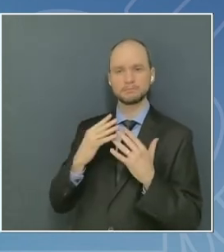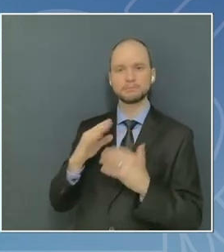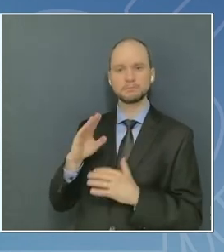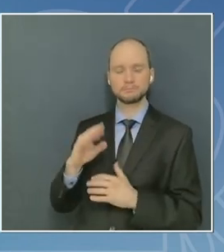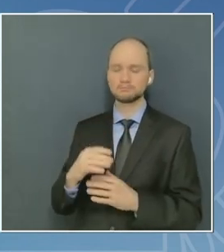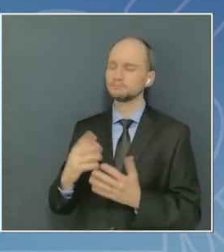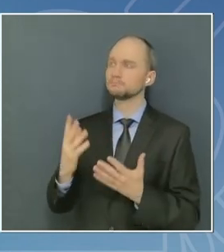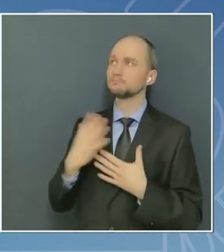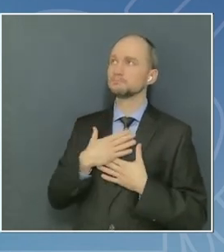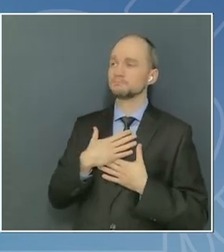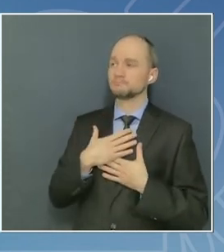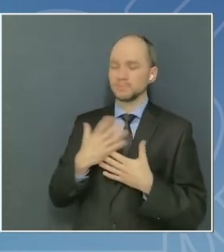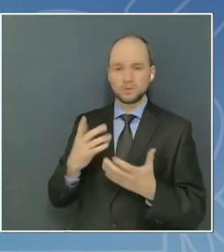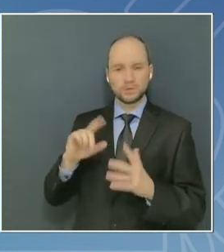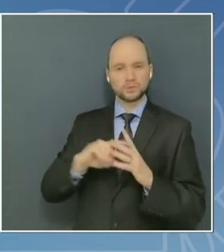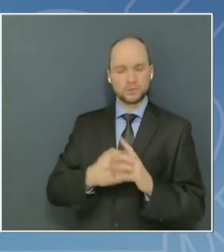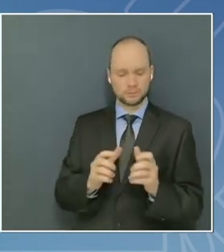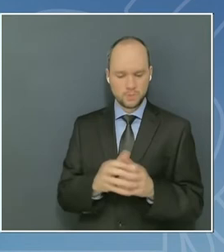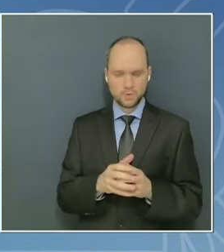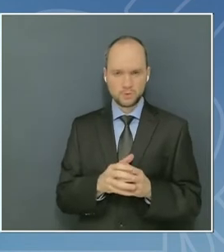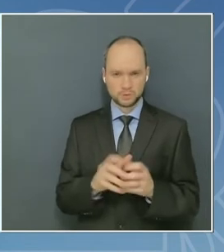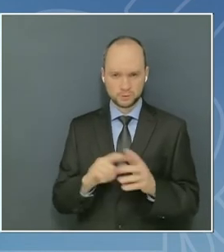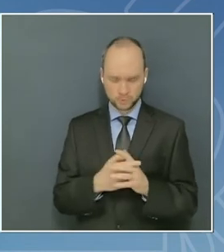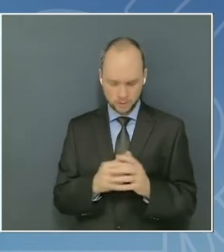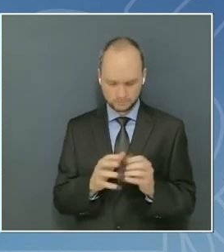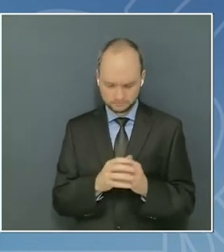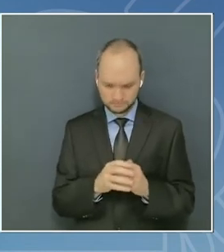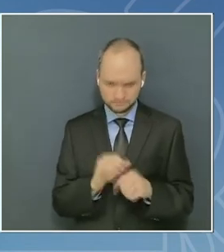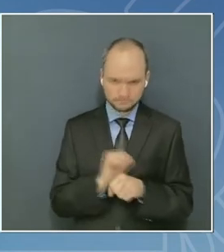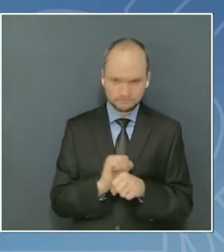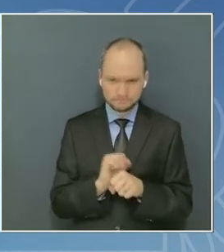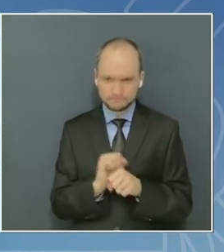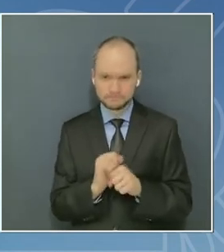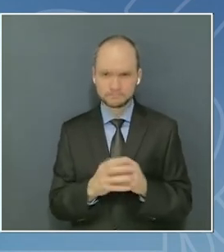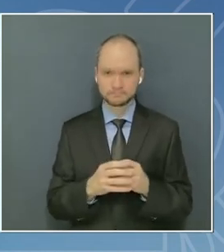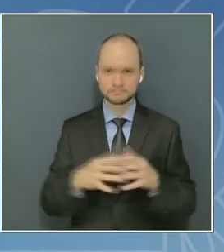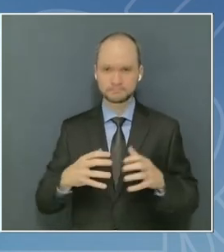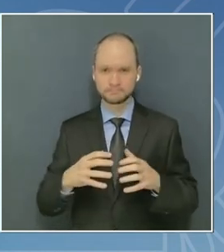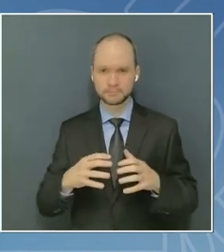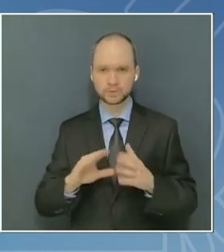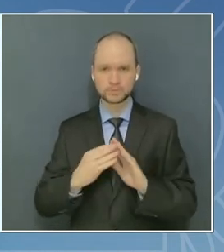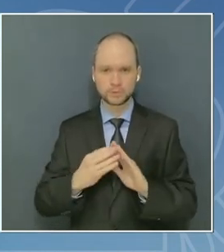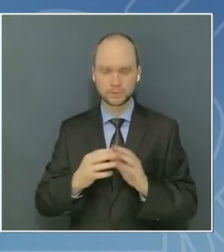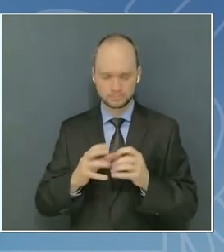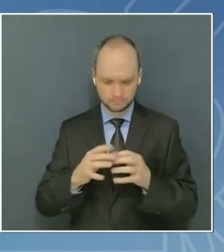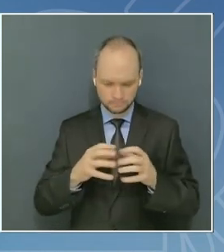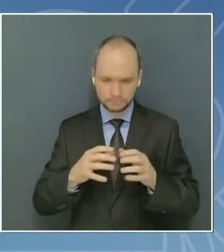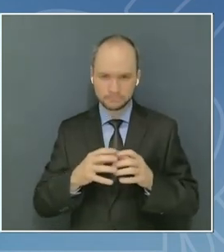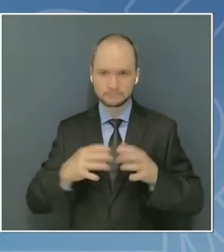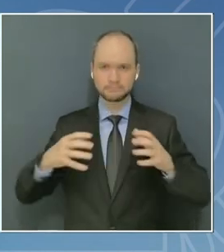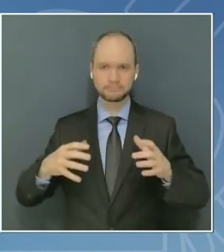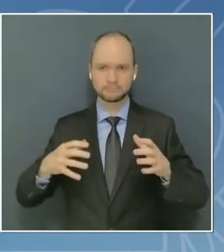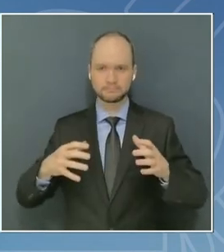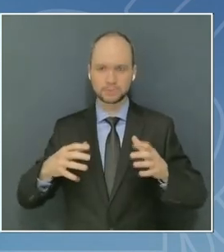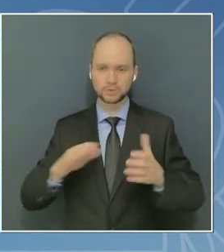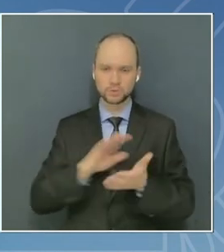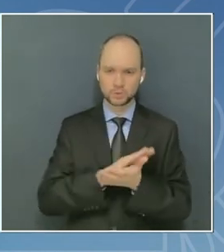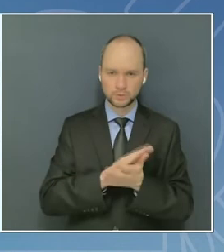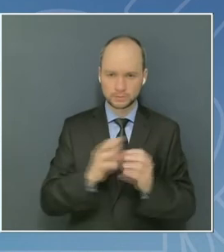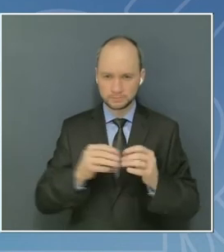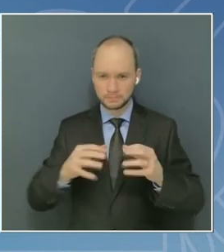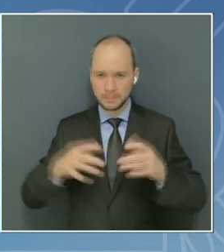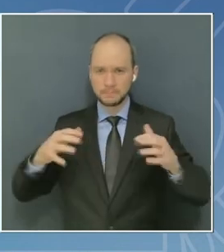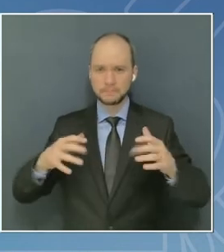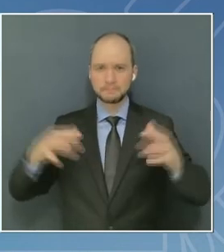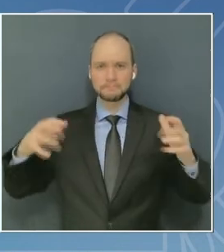you go big. You start in your communities. You start in your schools. You start in your neighborhoods, and you see what can you do to serve your